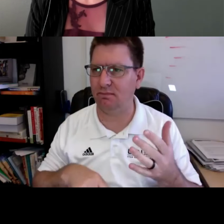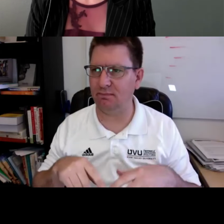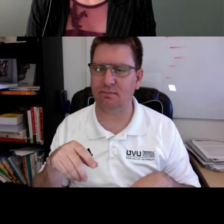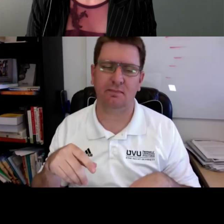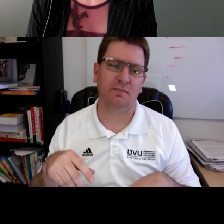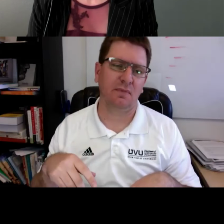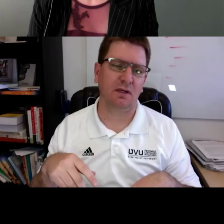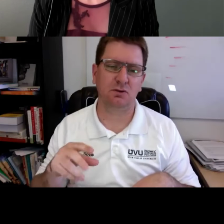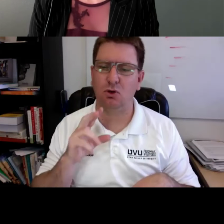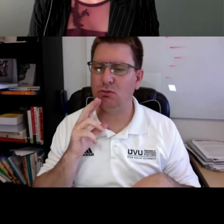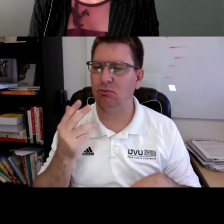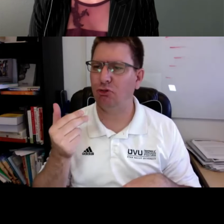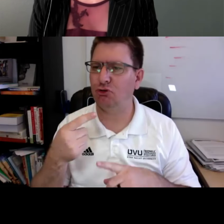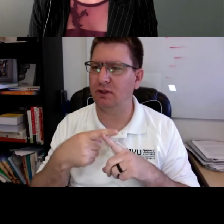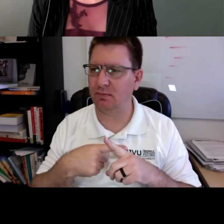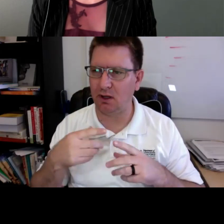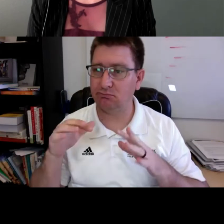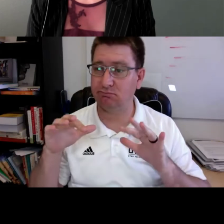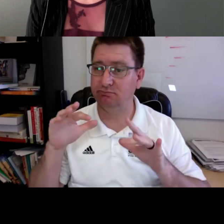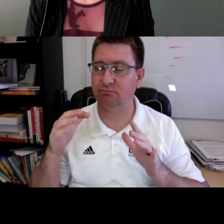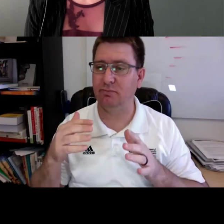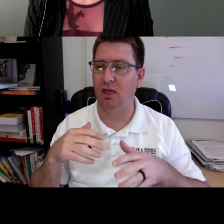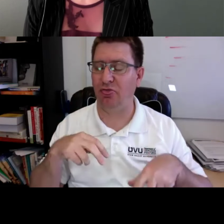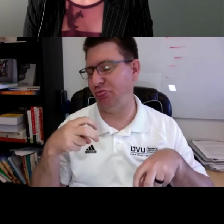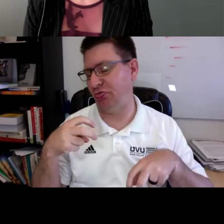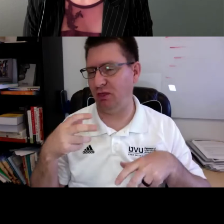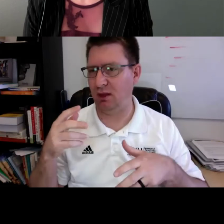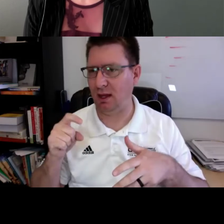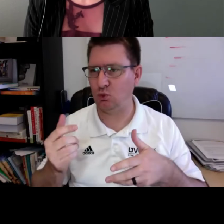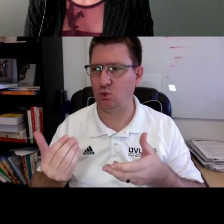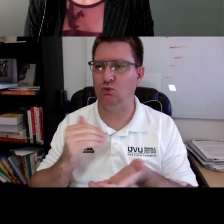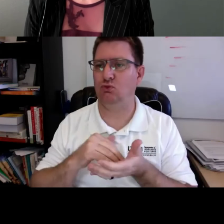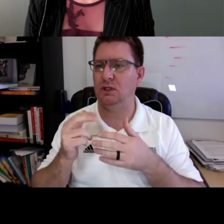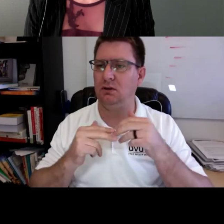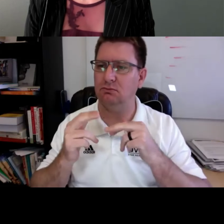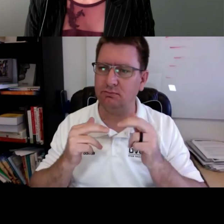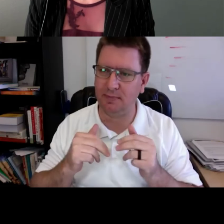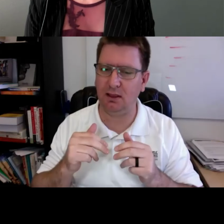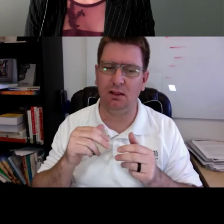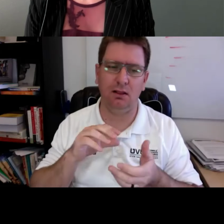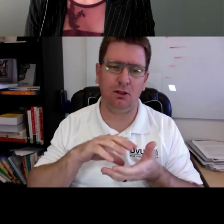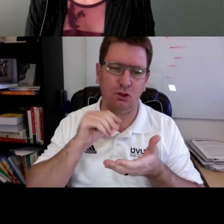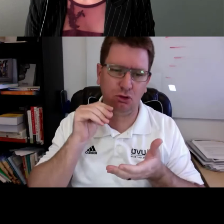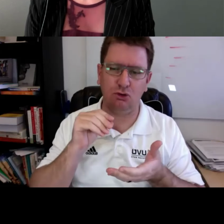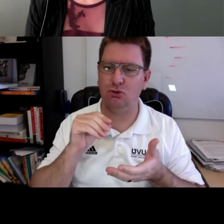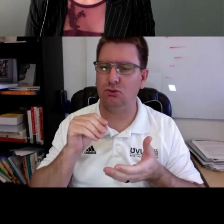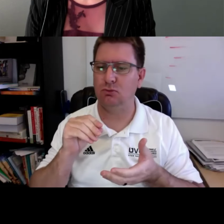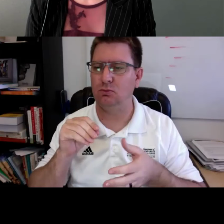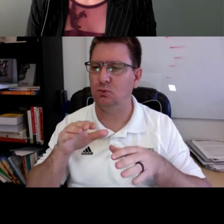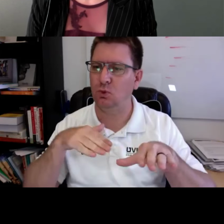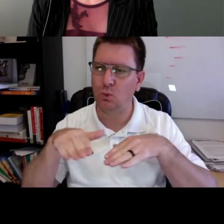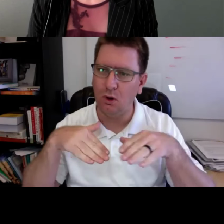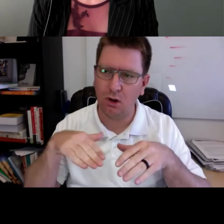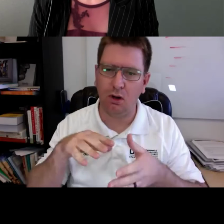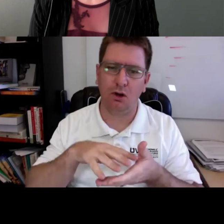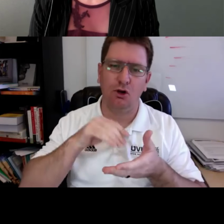Spinal meningitis was the cause of my deafness when I was 13 months old. I had to rebuild